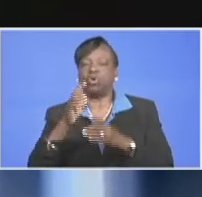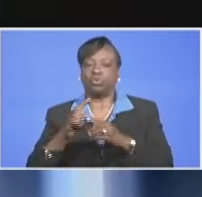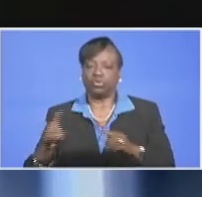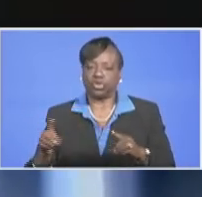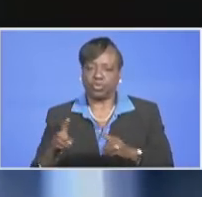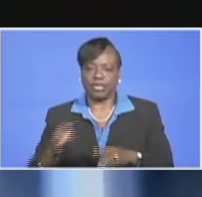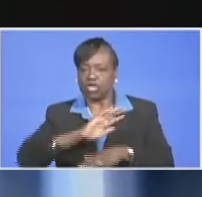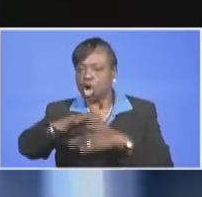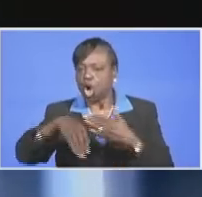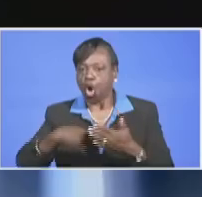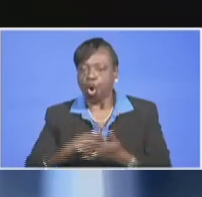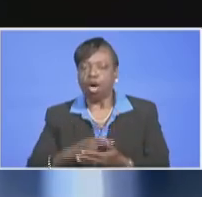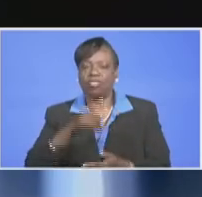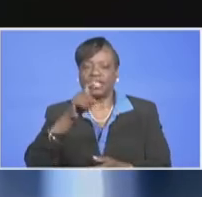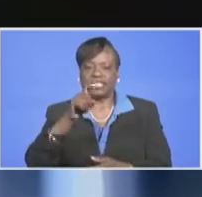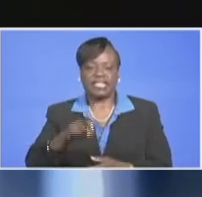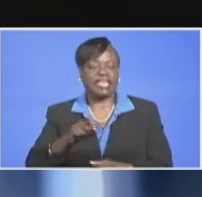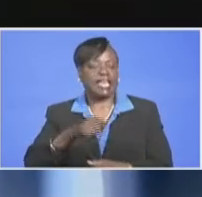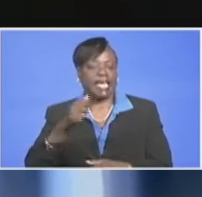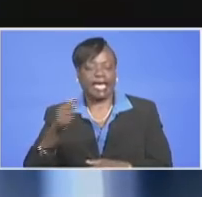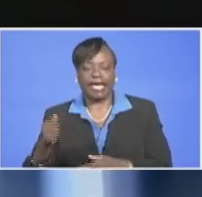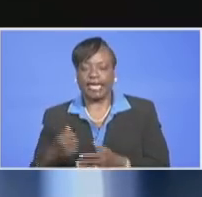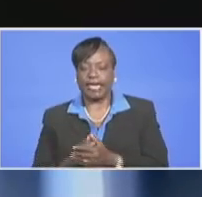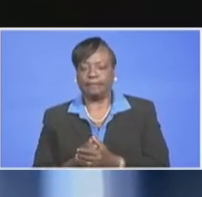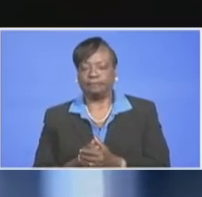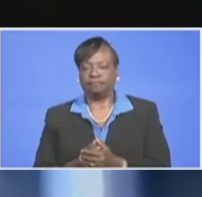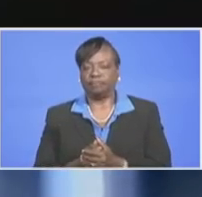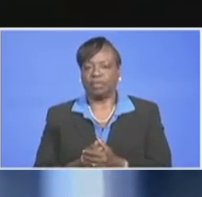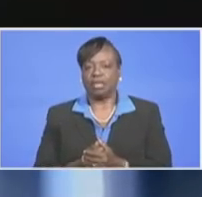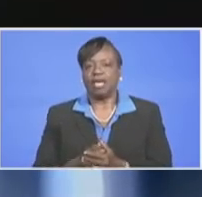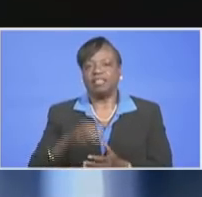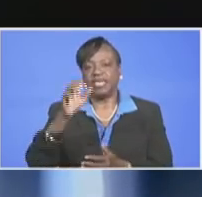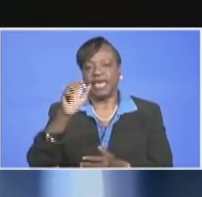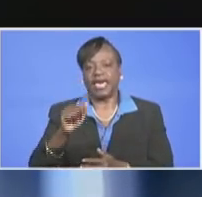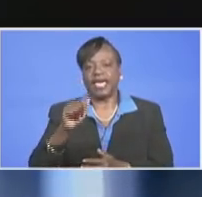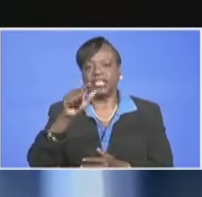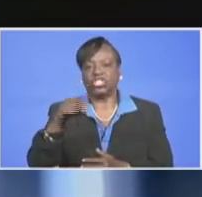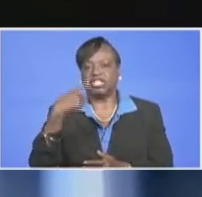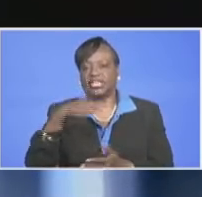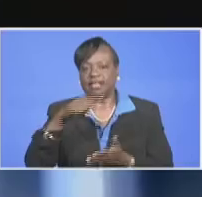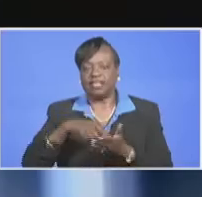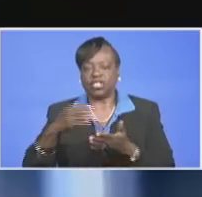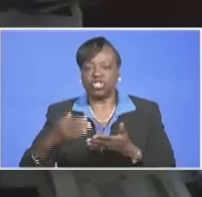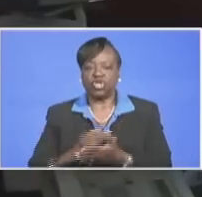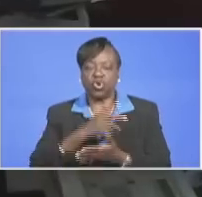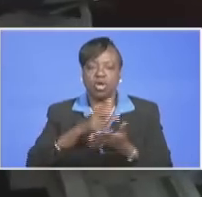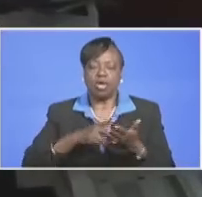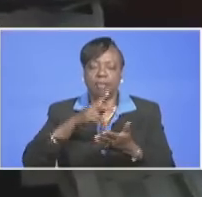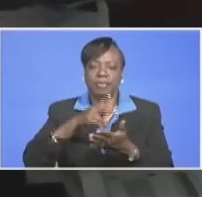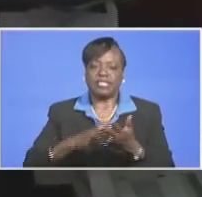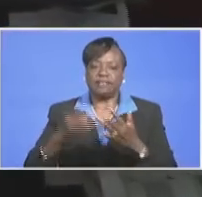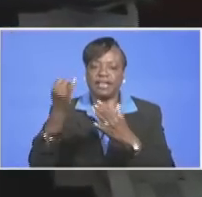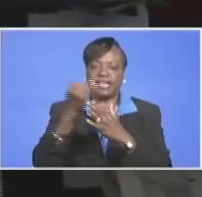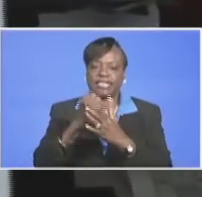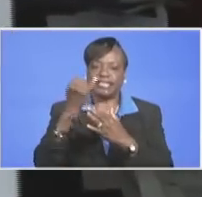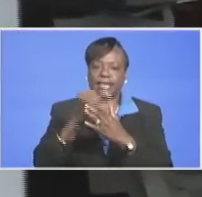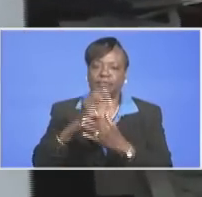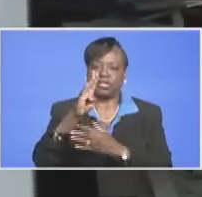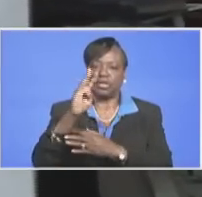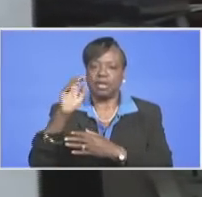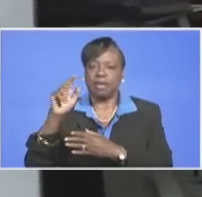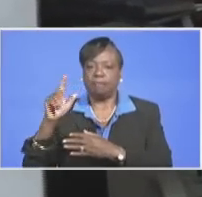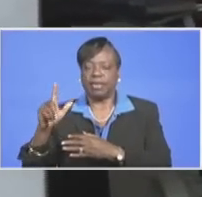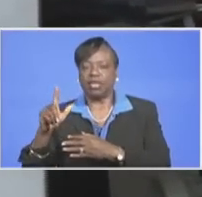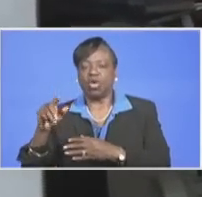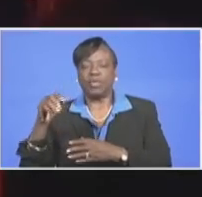that is needed. Any. According to the Attorney General, this new piece of interception bill will deal with indictable